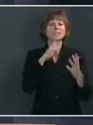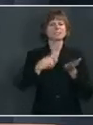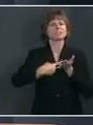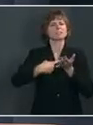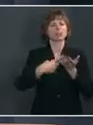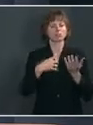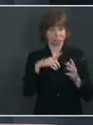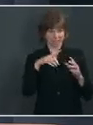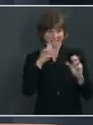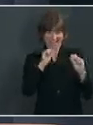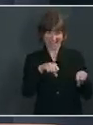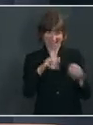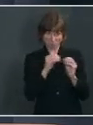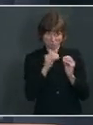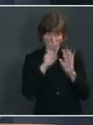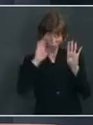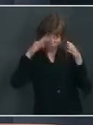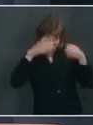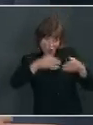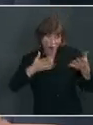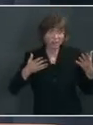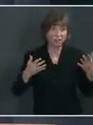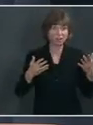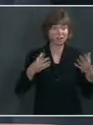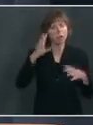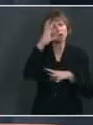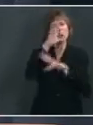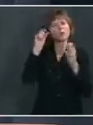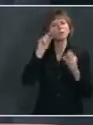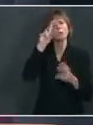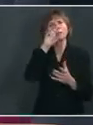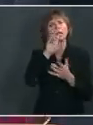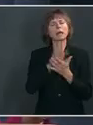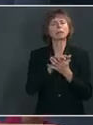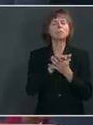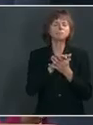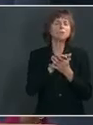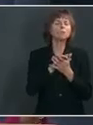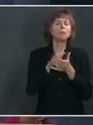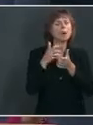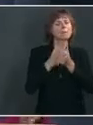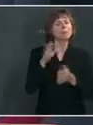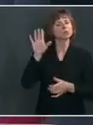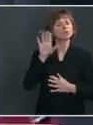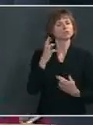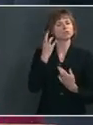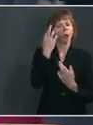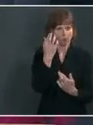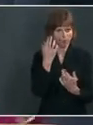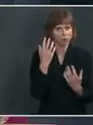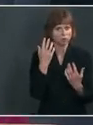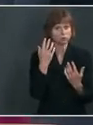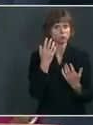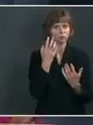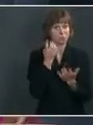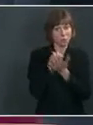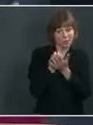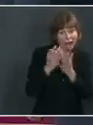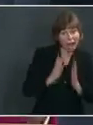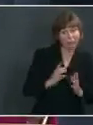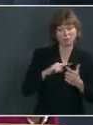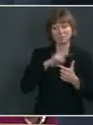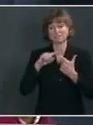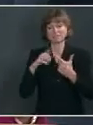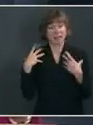of, can this be more targeted? You know, the president believes that, and that based on his recommendations of economists and his health